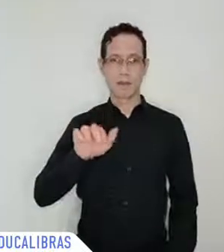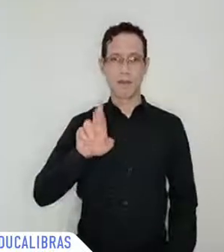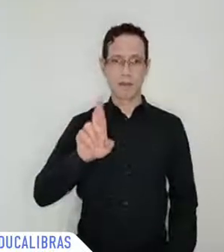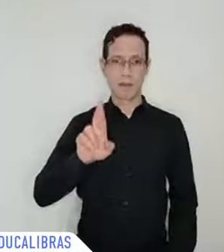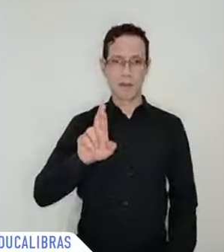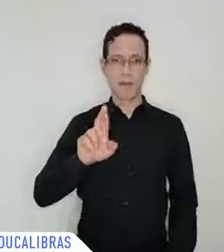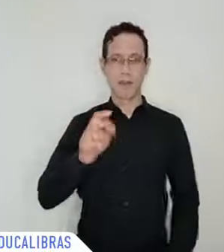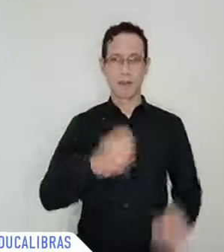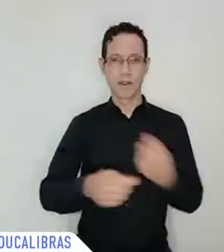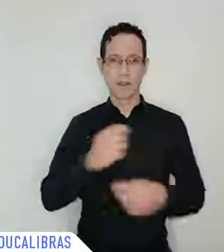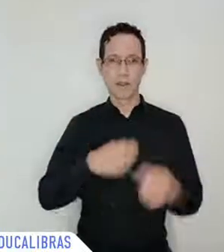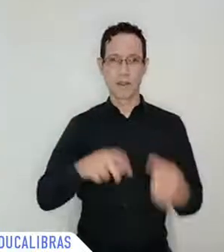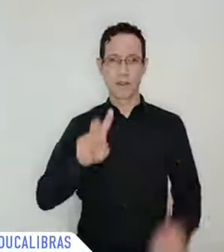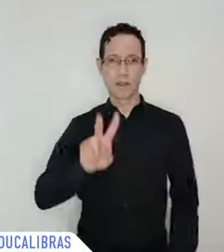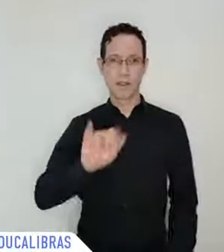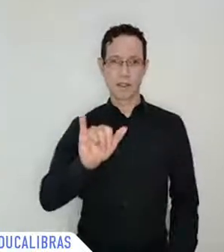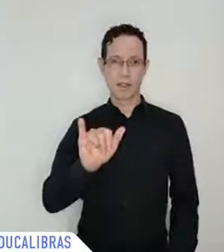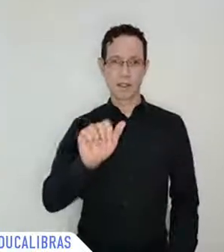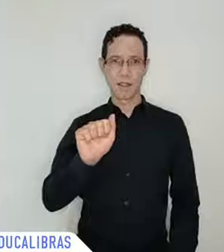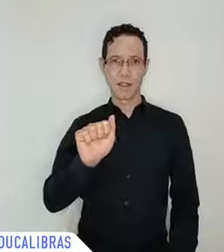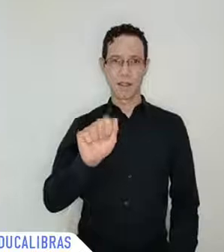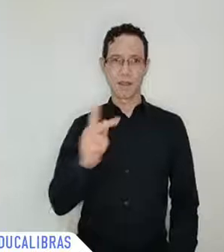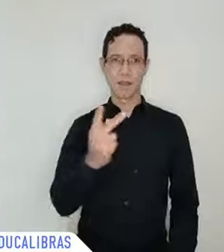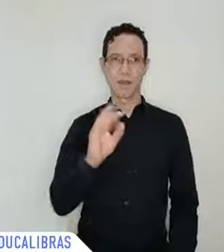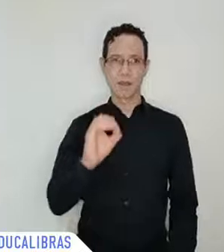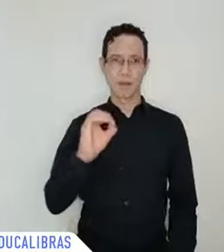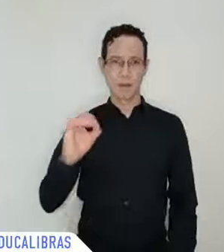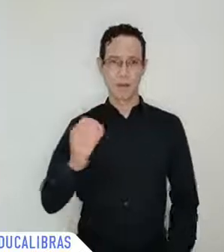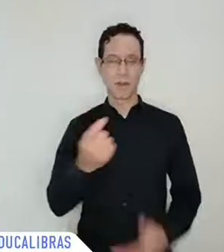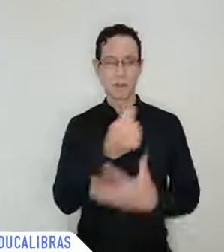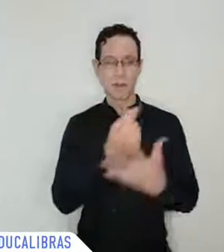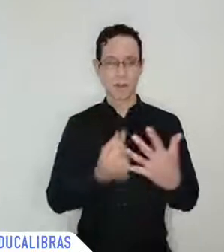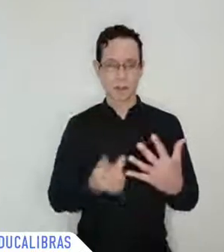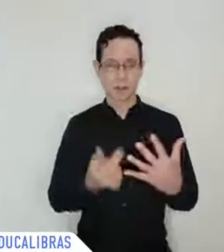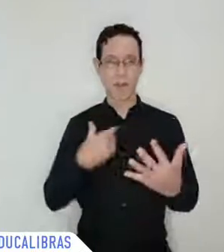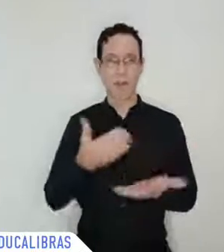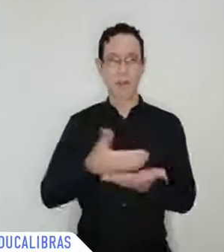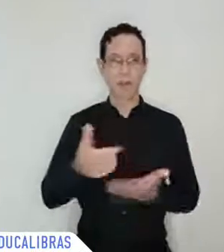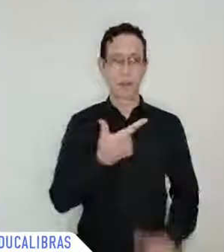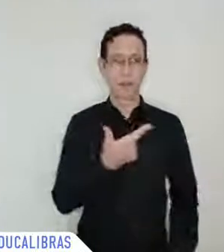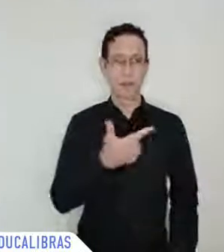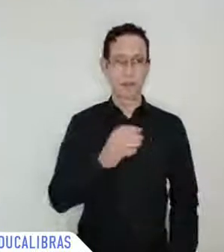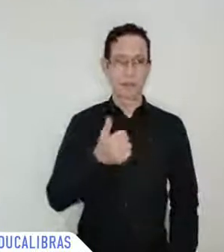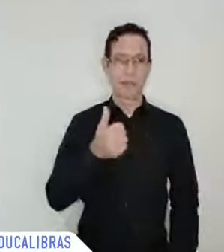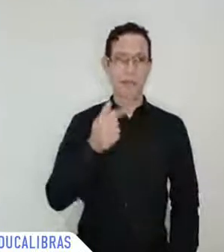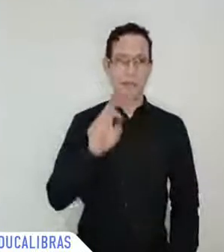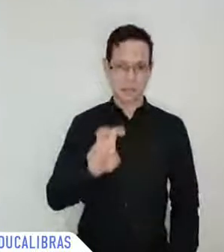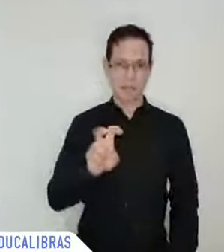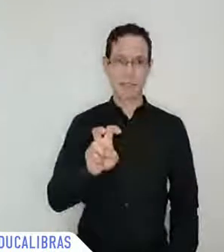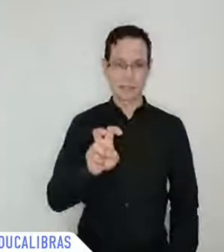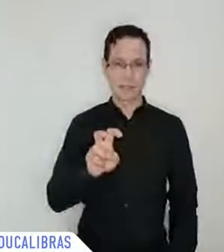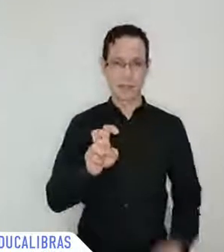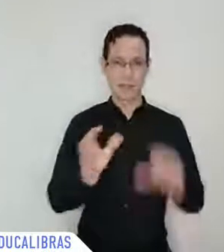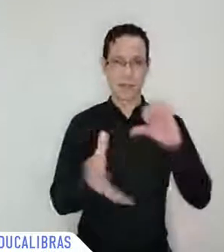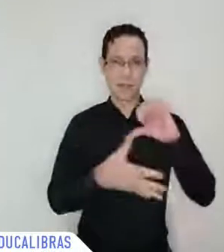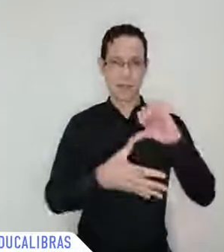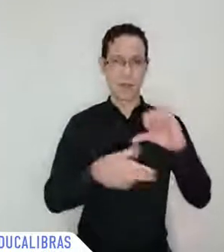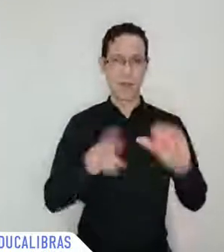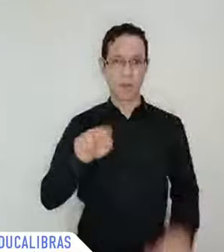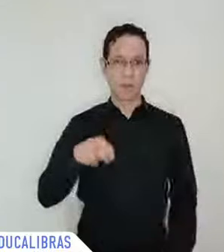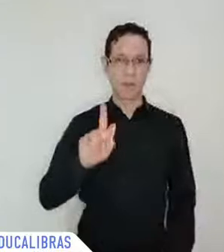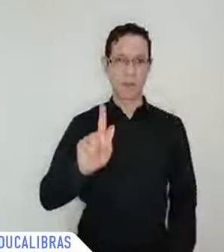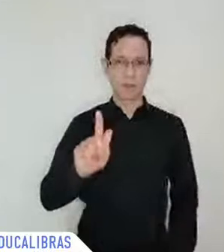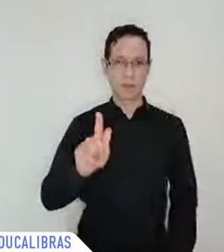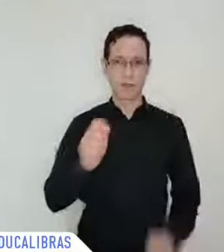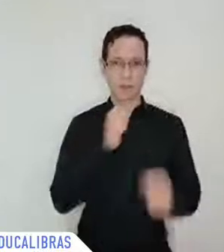He has worked with Yahoo Finanças and Valor Econômico, and since 2015,